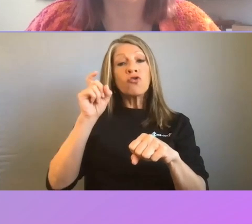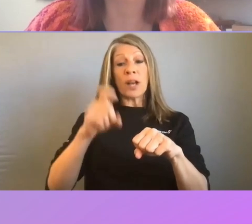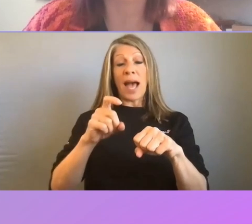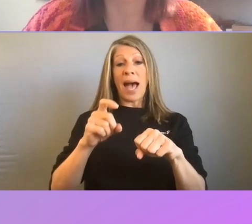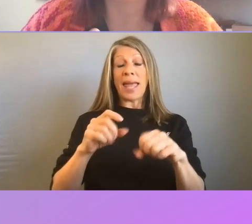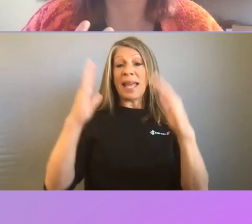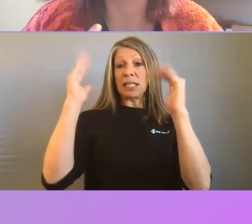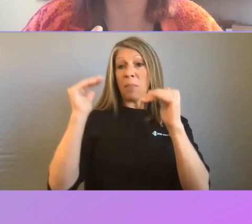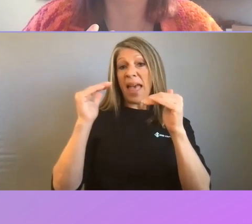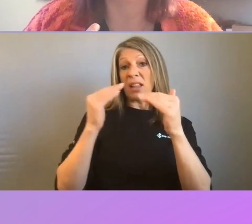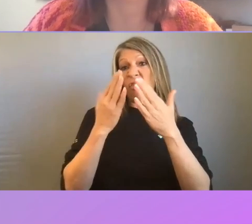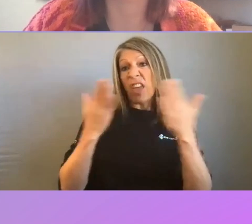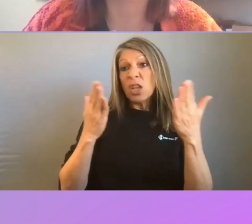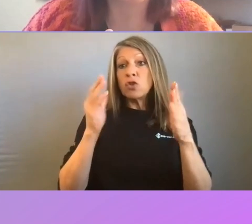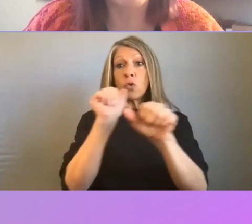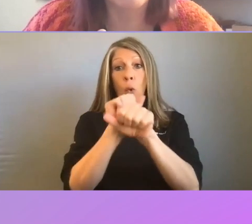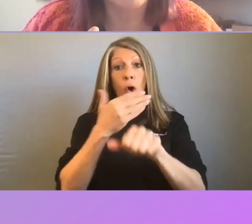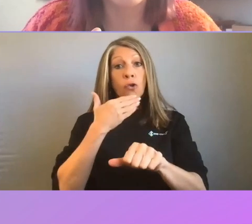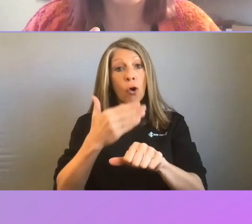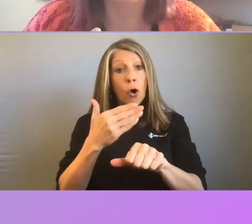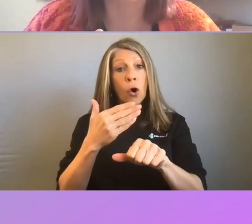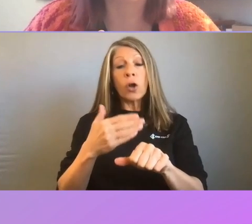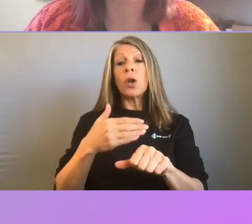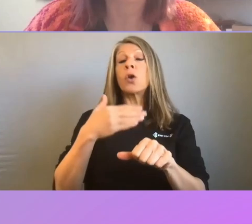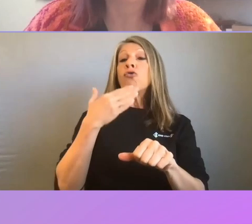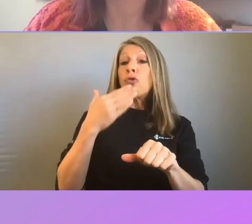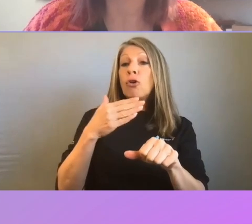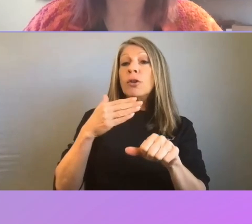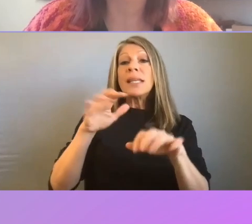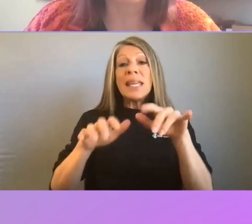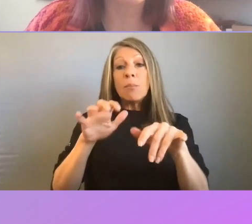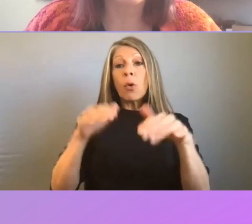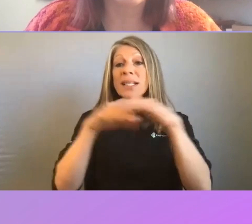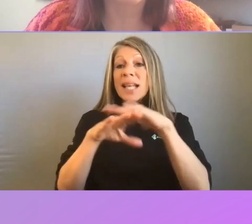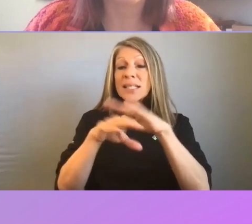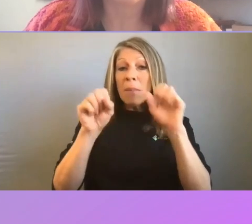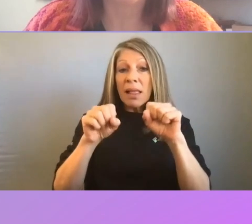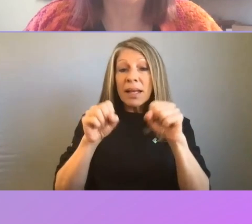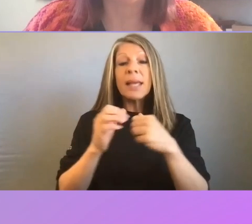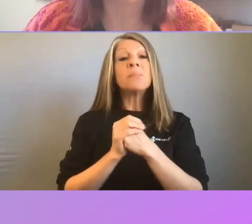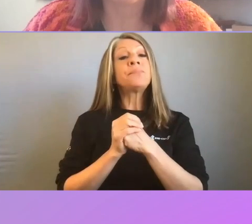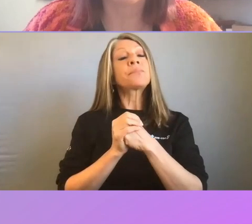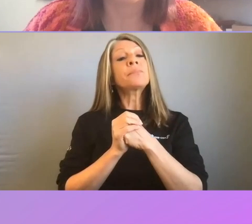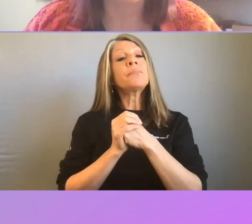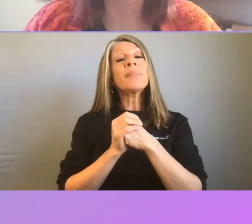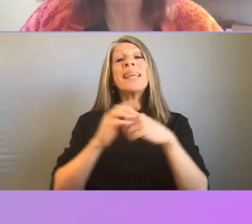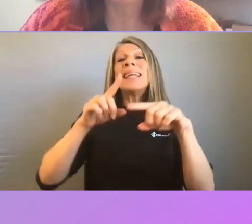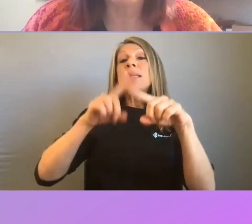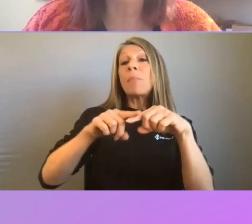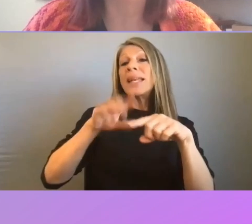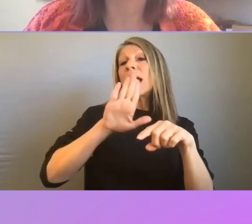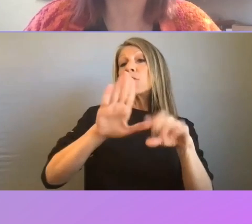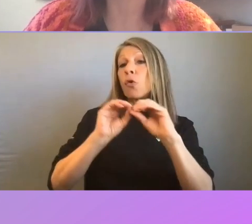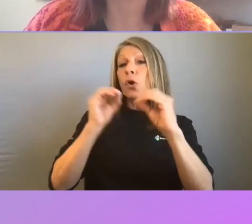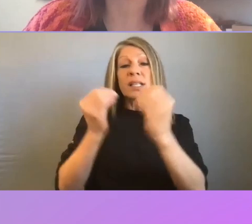work well? Should I expect there to be a good deal of keyboard accessibility? Depending on the appetite of your organization, you